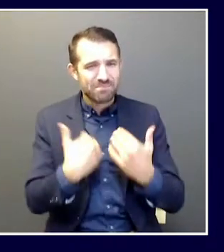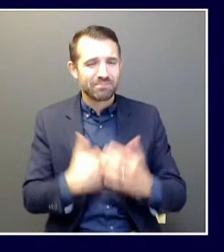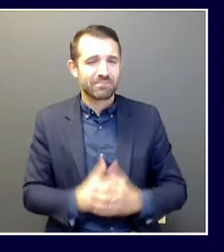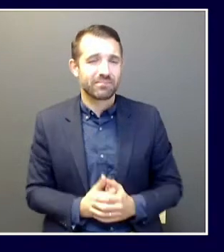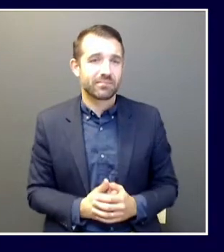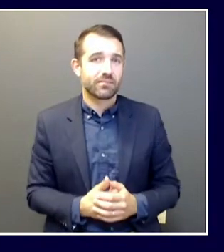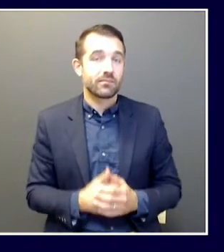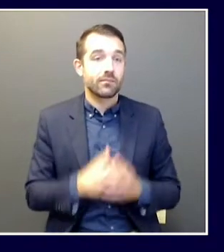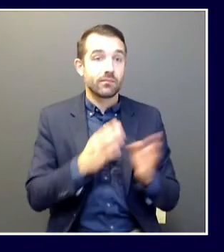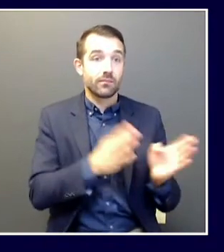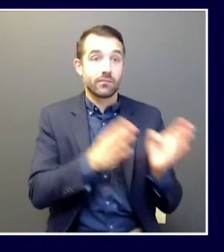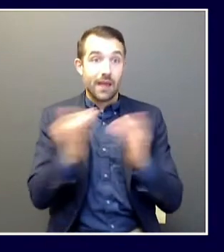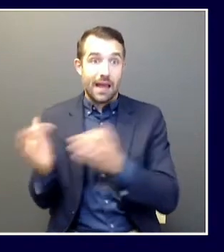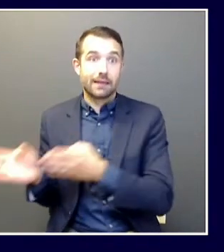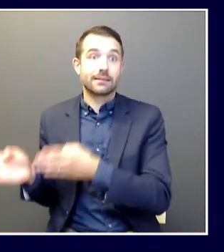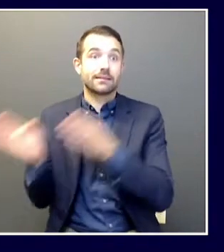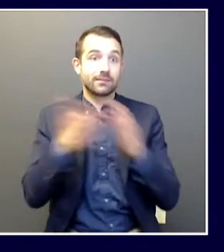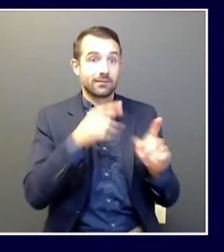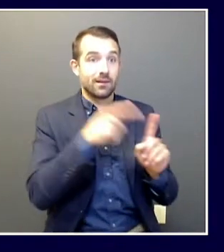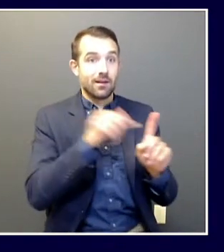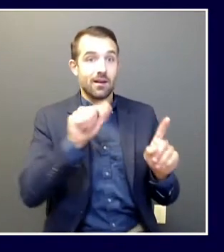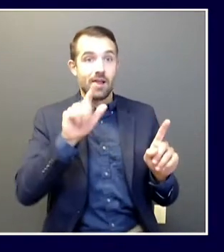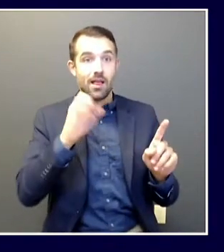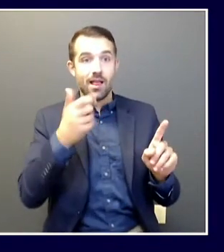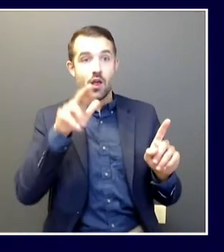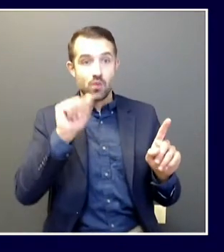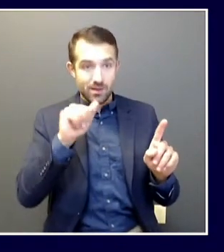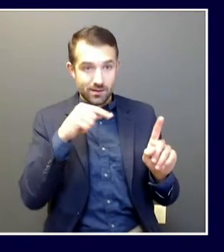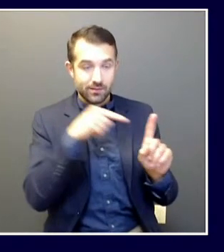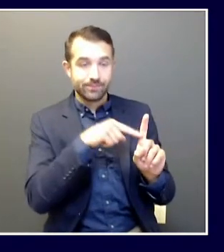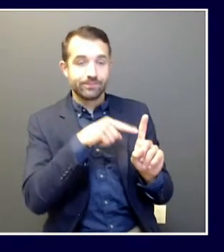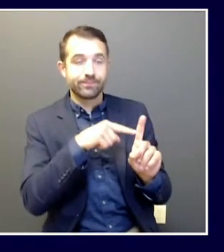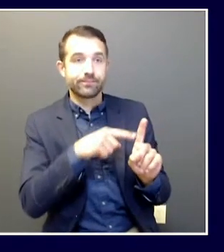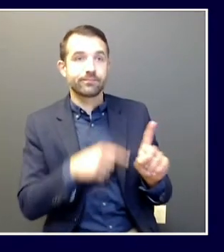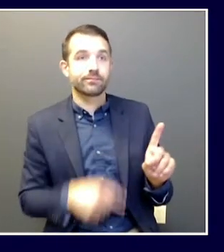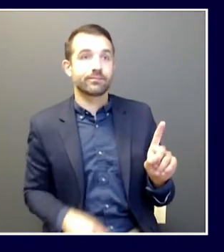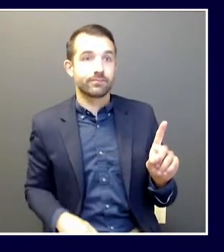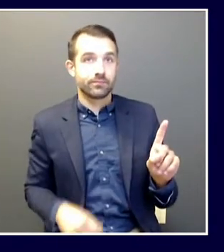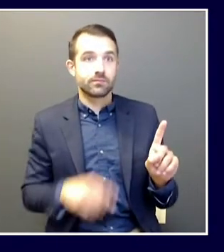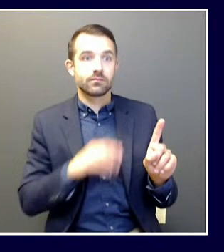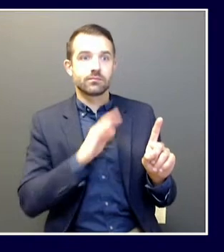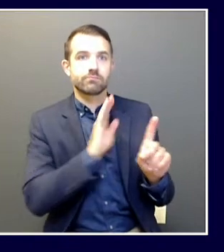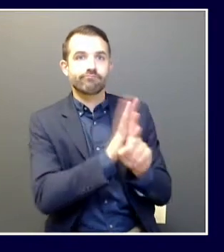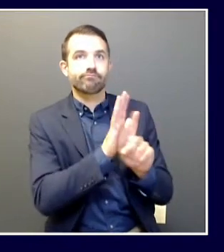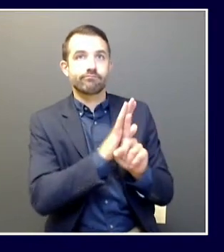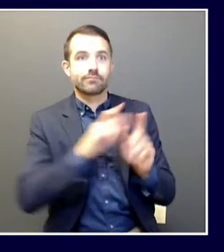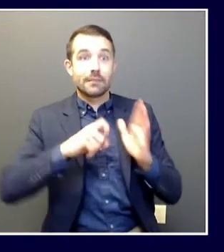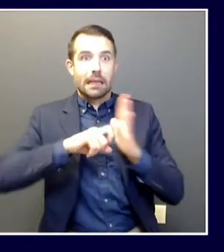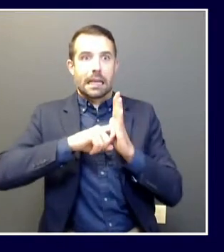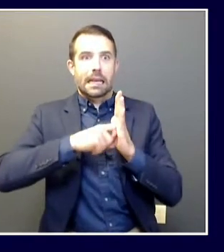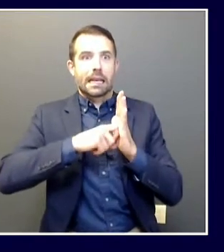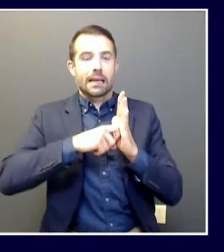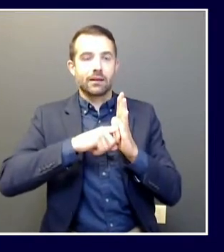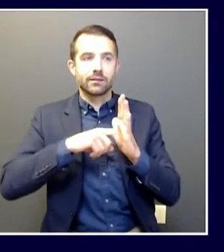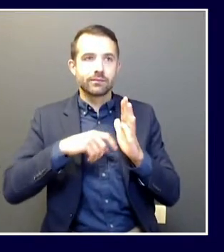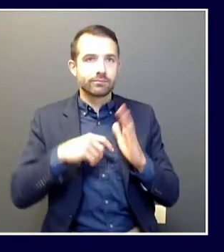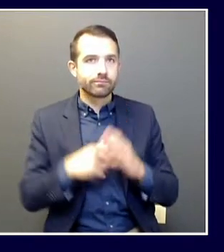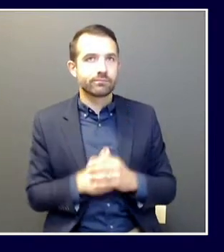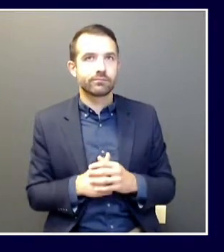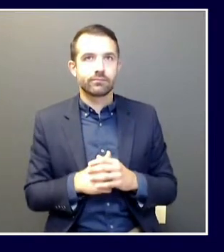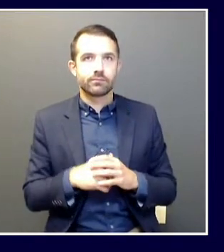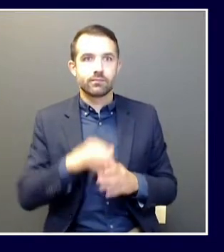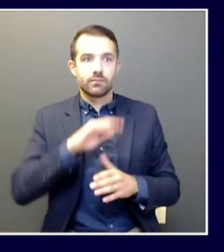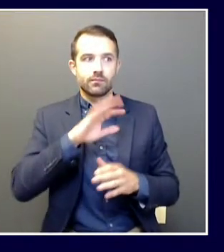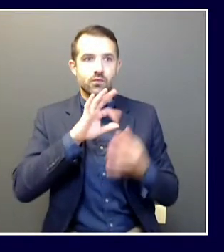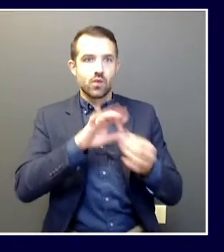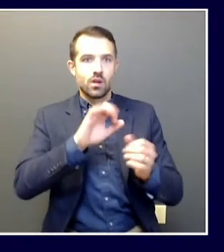question, in many respects, this is one of the key questions with respect to pediatric vaccination. The early